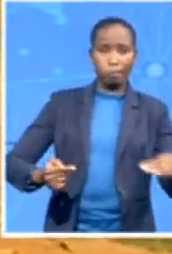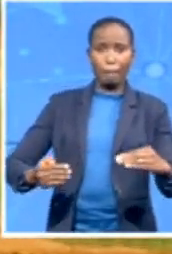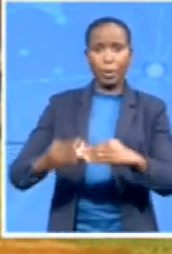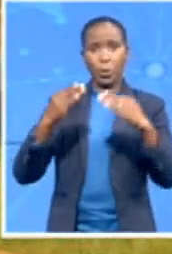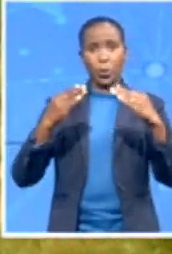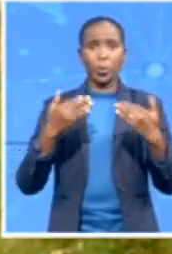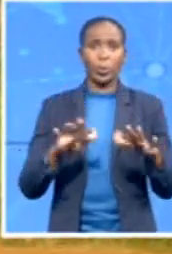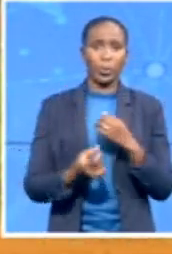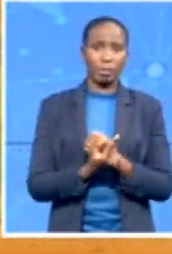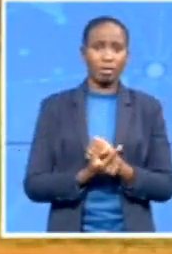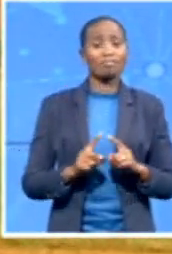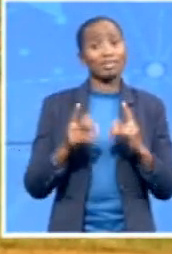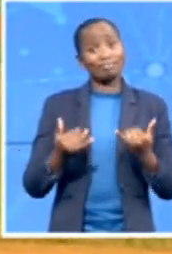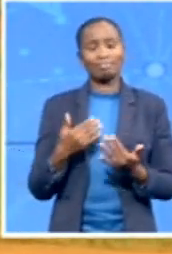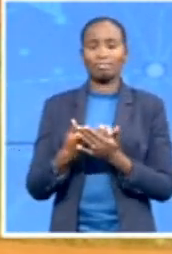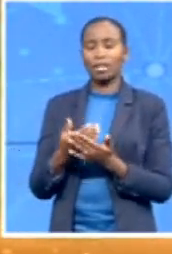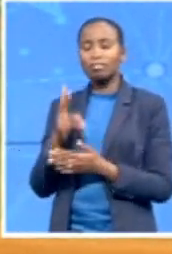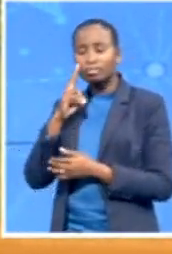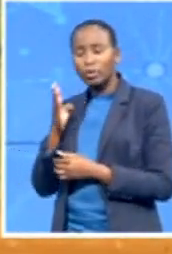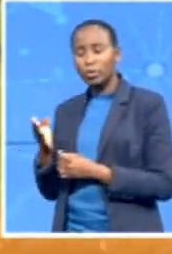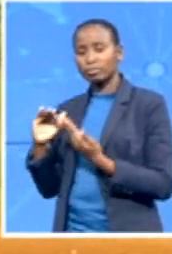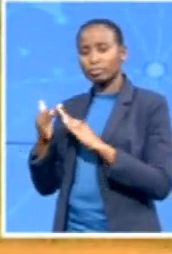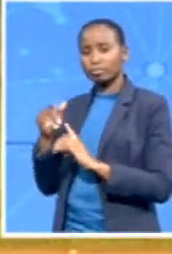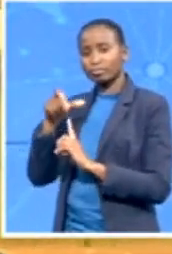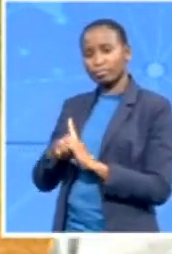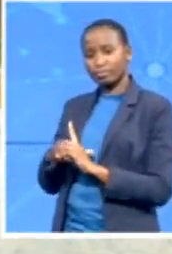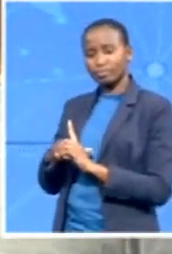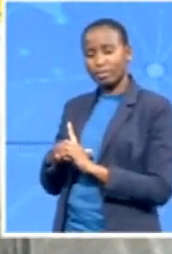them here. Sir, thank you so much for your time. Well,